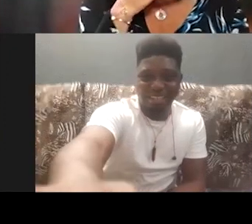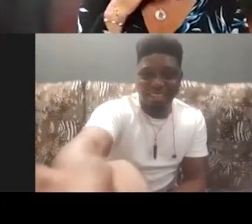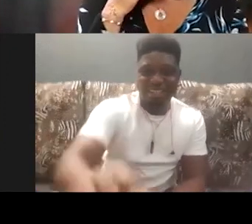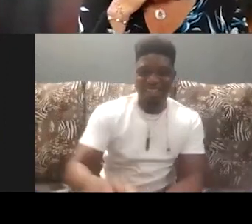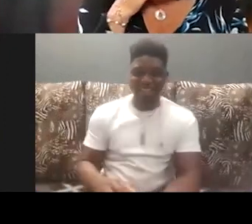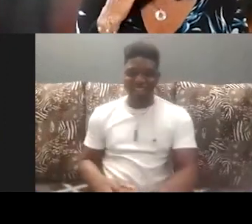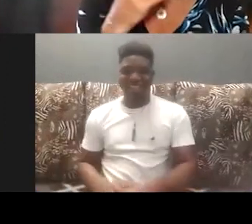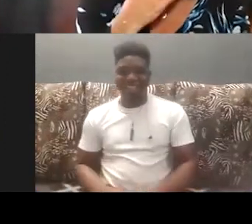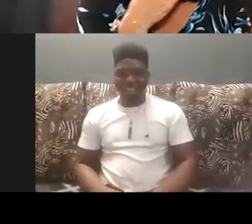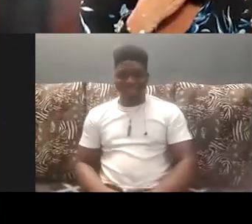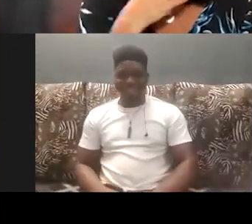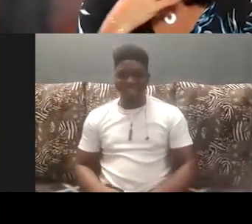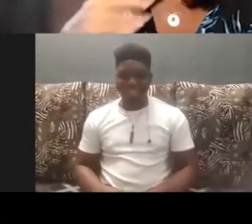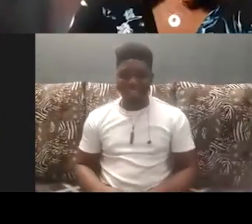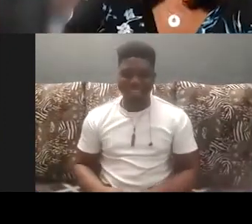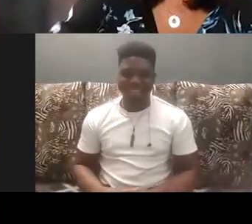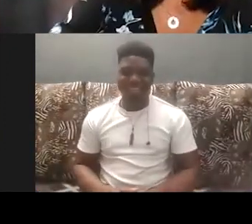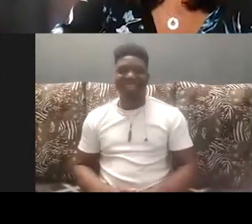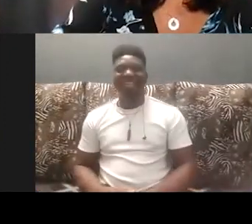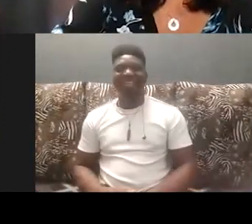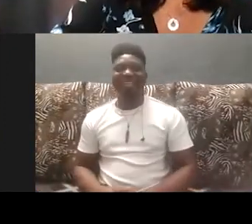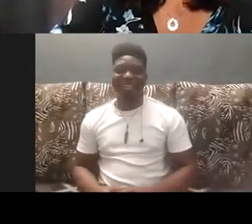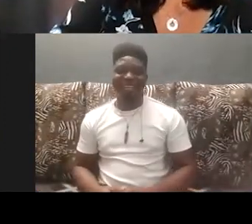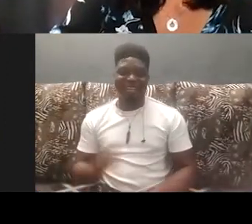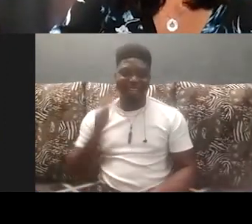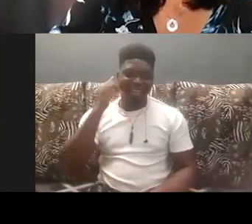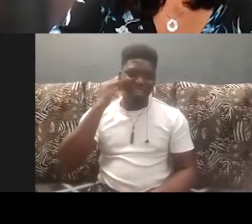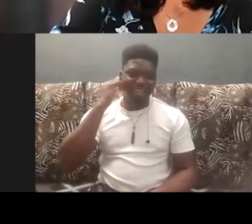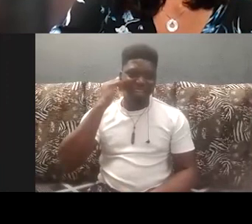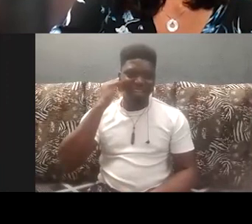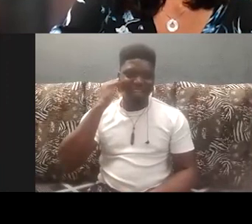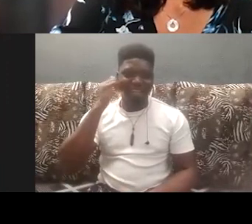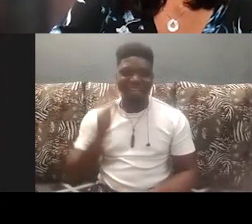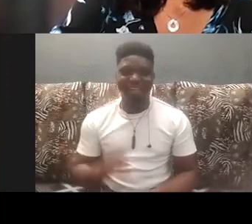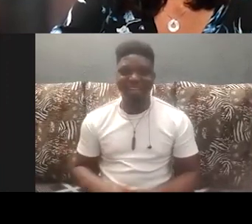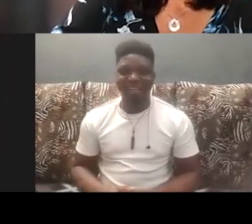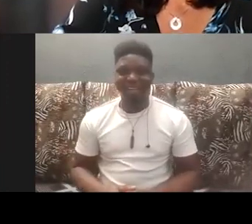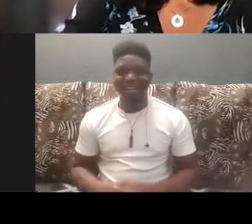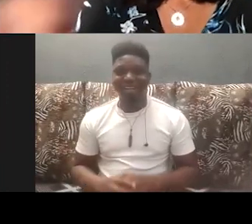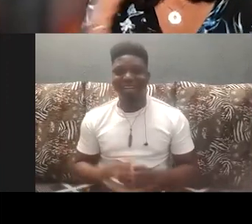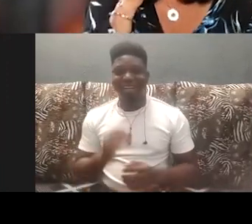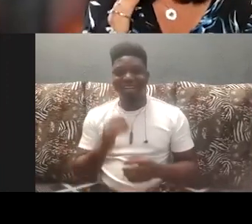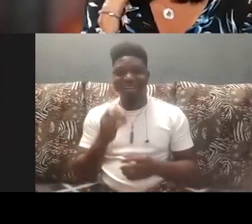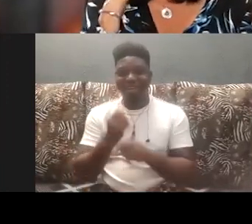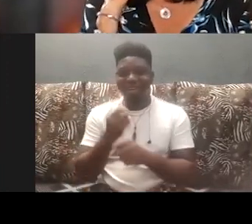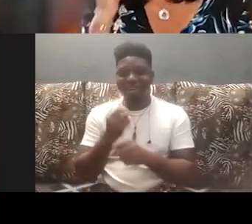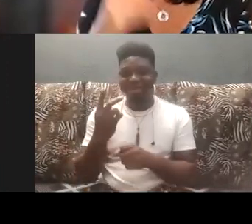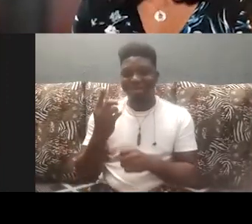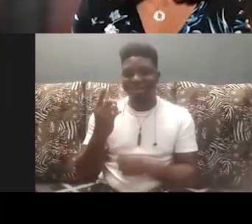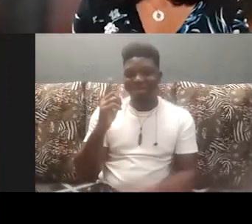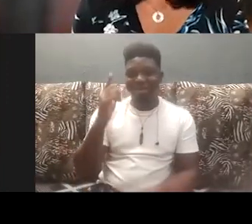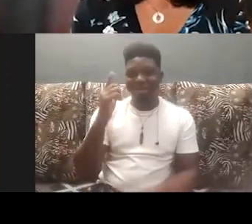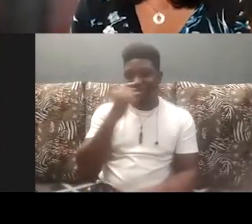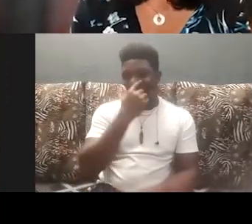get two. Yeah, Definitely get two. One for you and one for the person who is meant to be your support. Thank